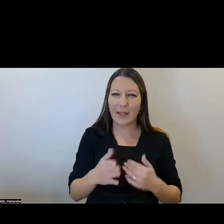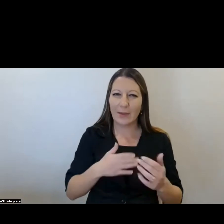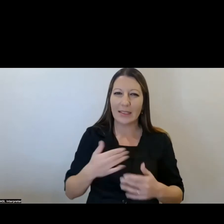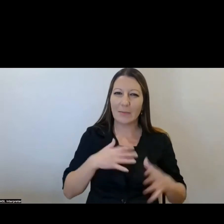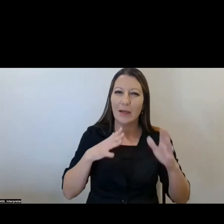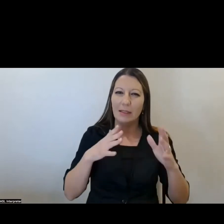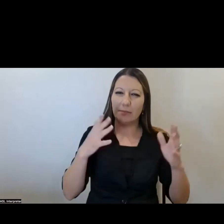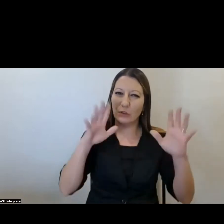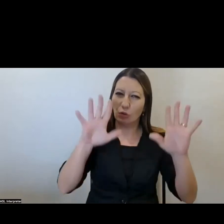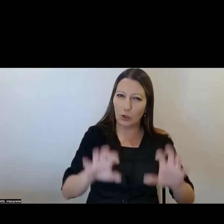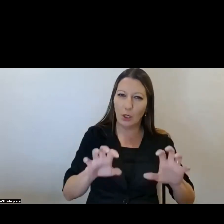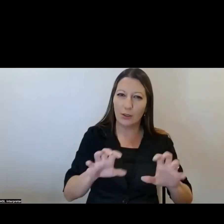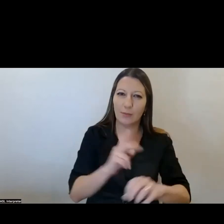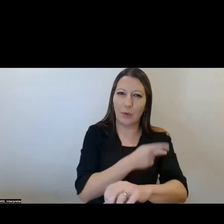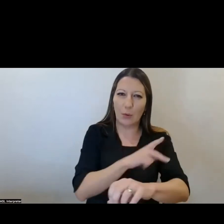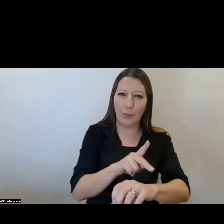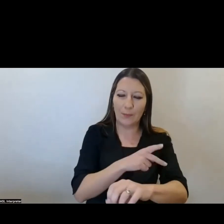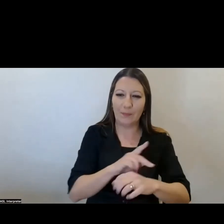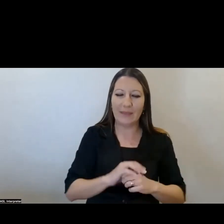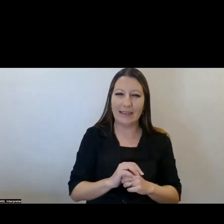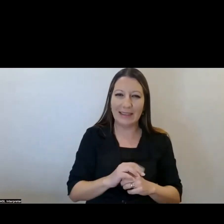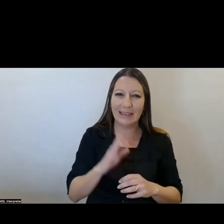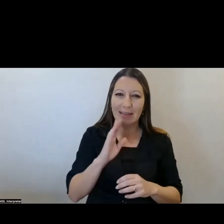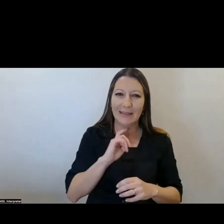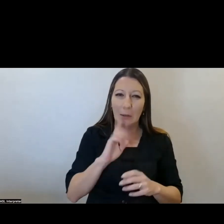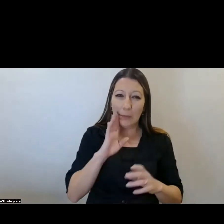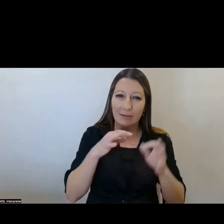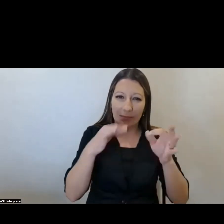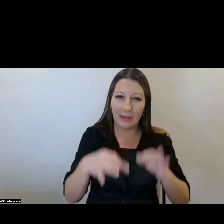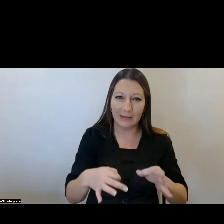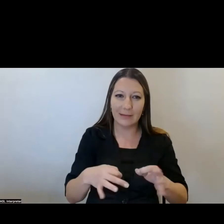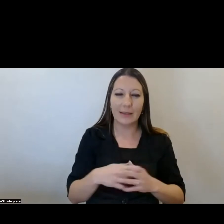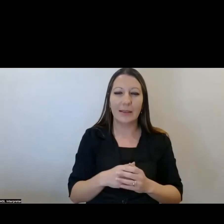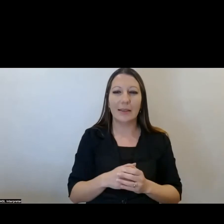try to tie things together here messily,